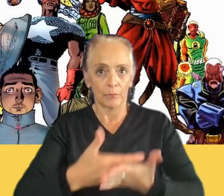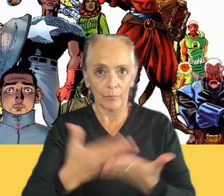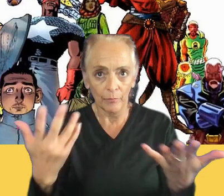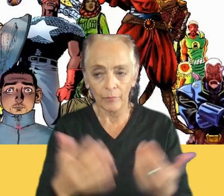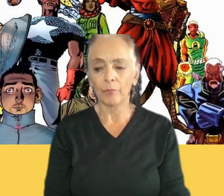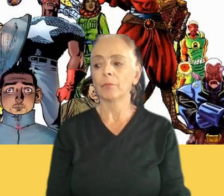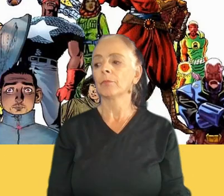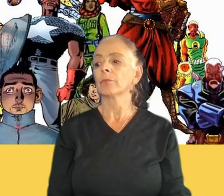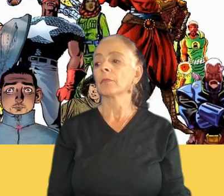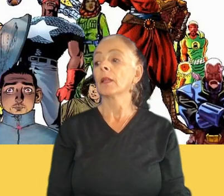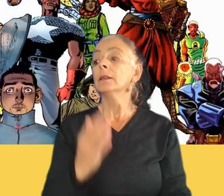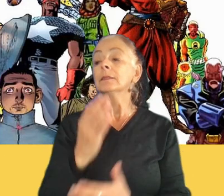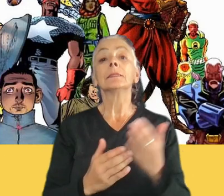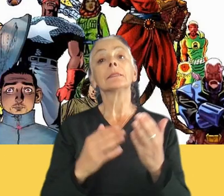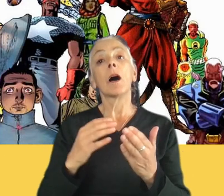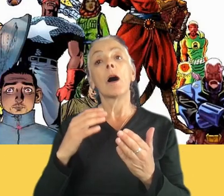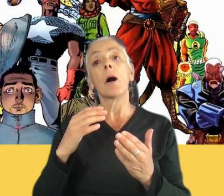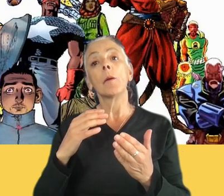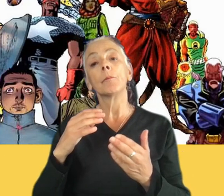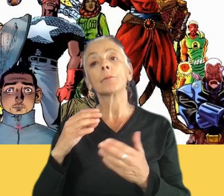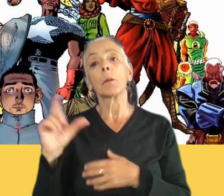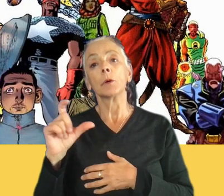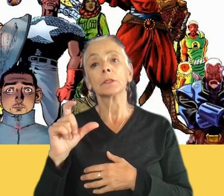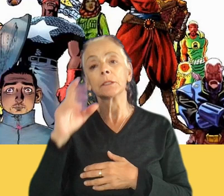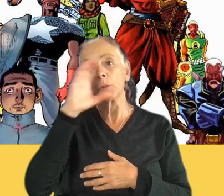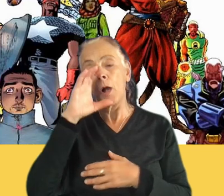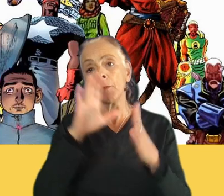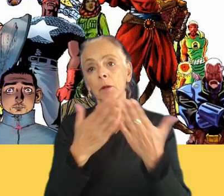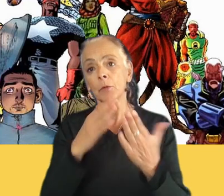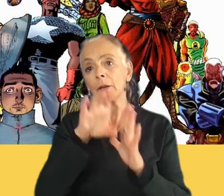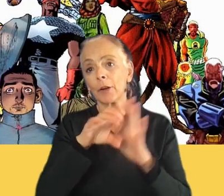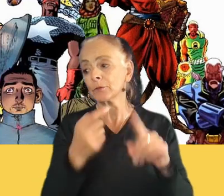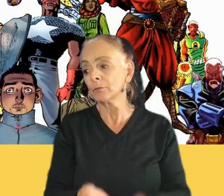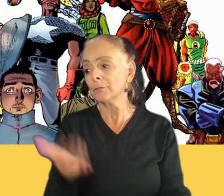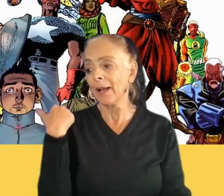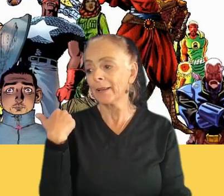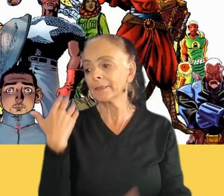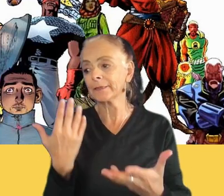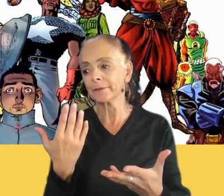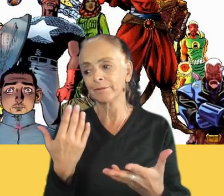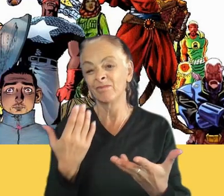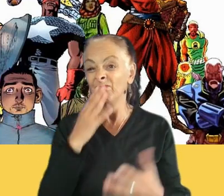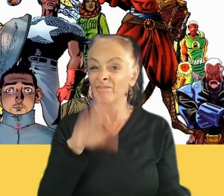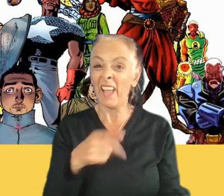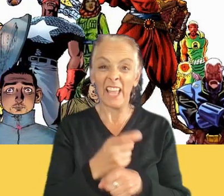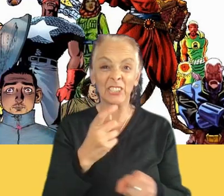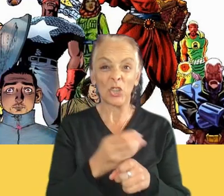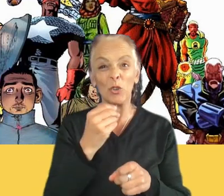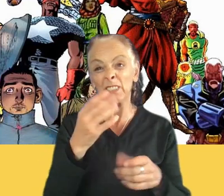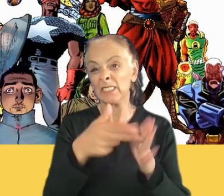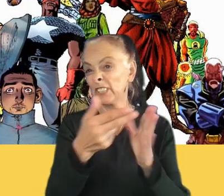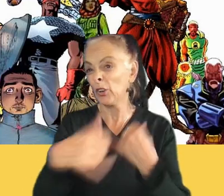These are some Muslim comic book characters from the past, a ragtag assortment of bad jokes and stereotypes, mostly